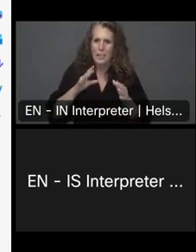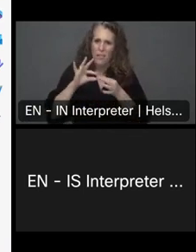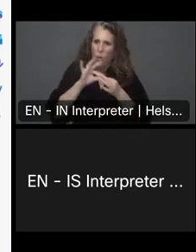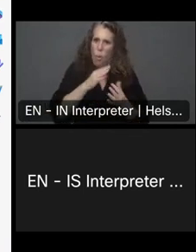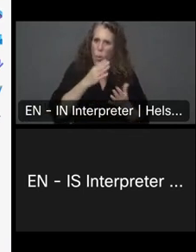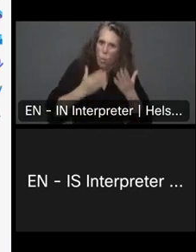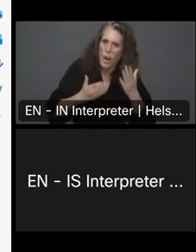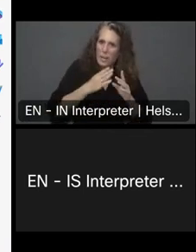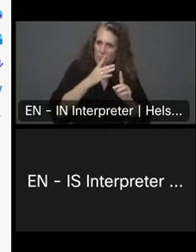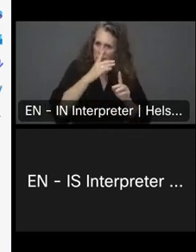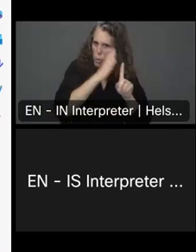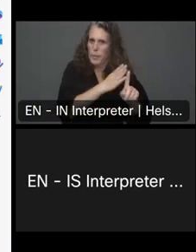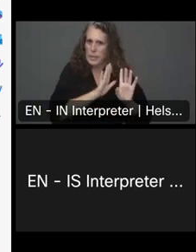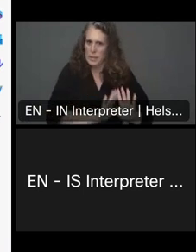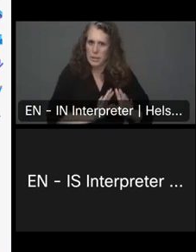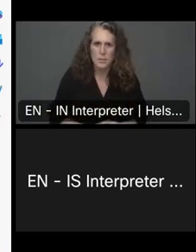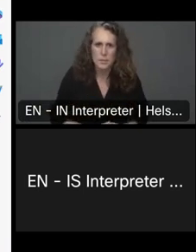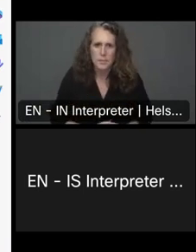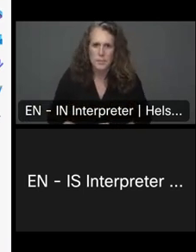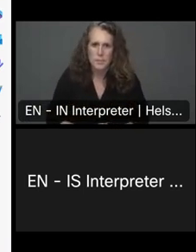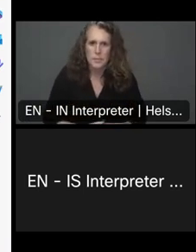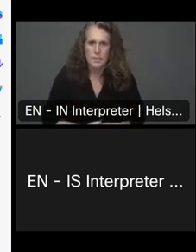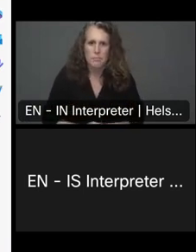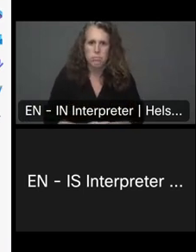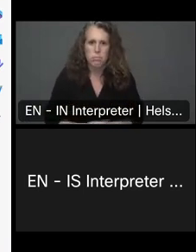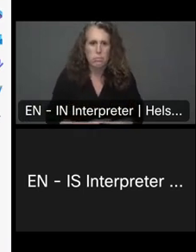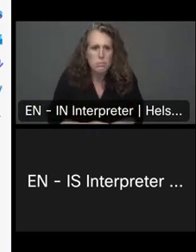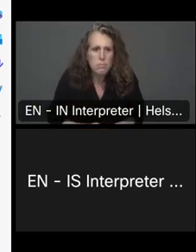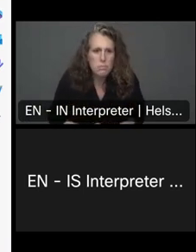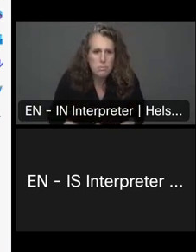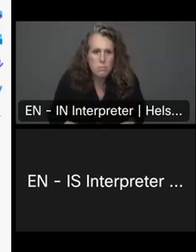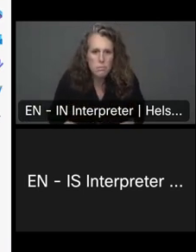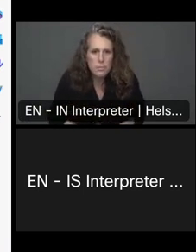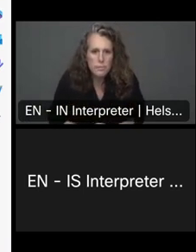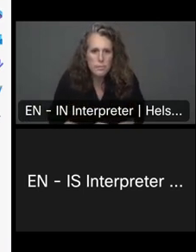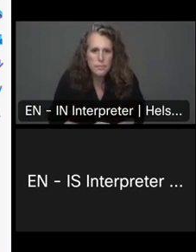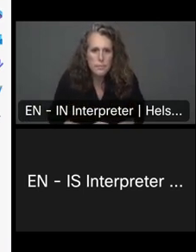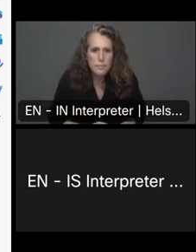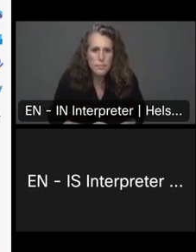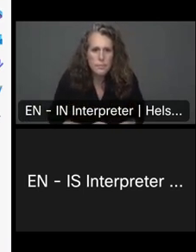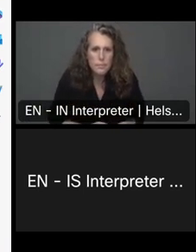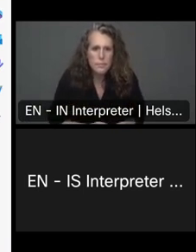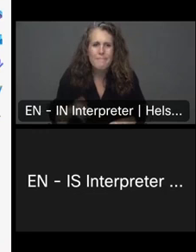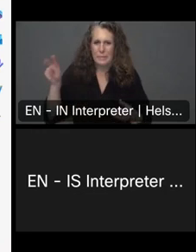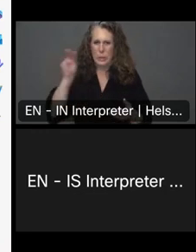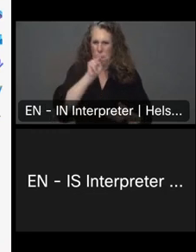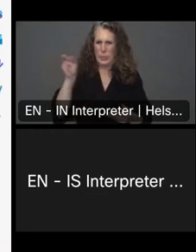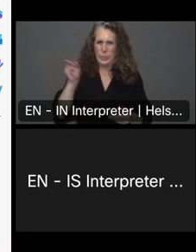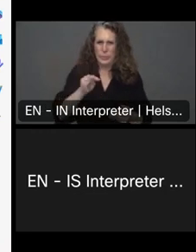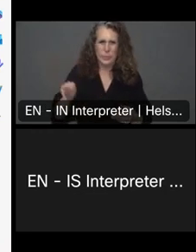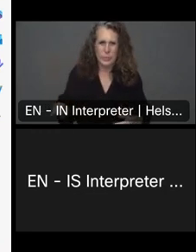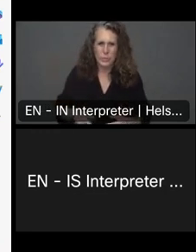or amplification, both meanings of onkos, that can shade into swelling, bloat, or